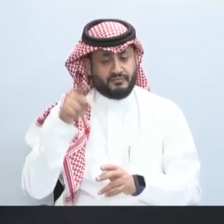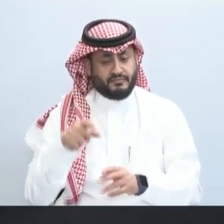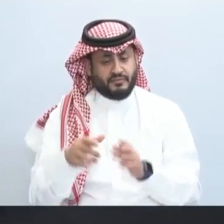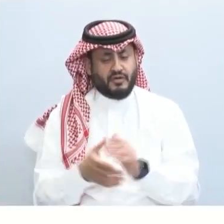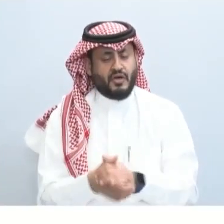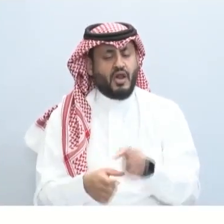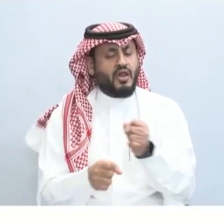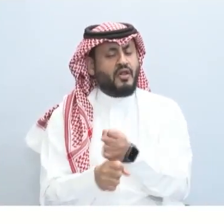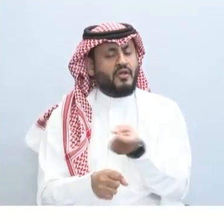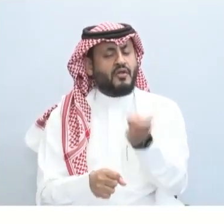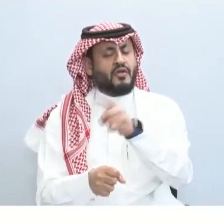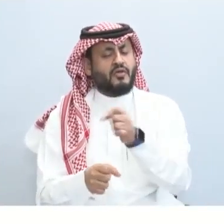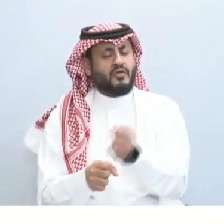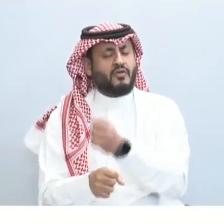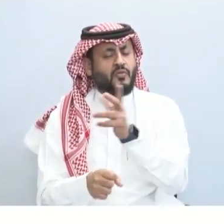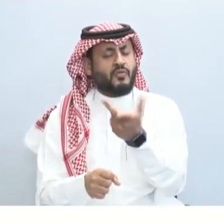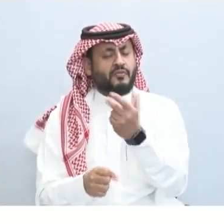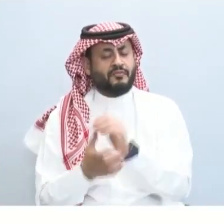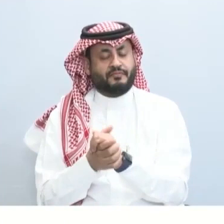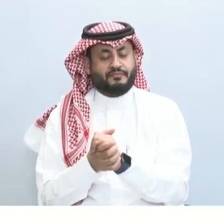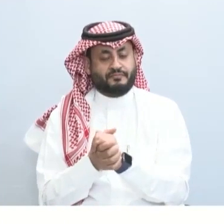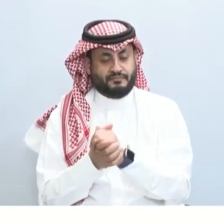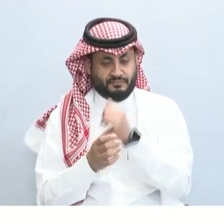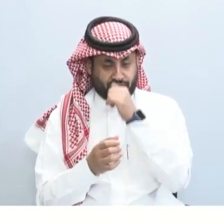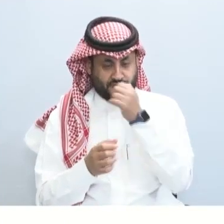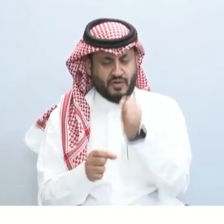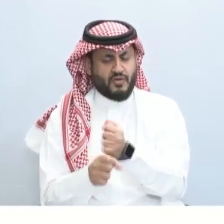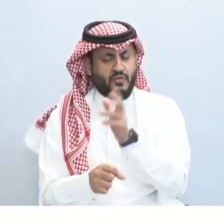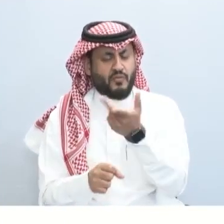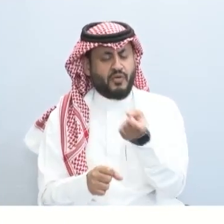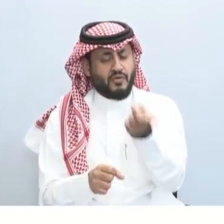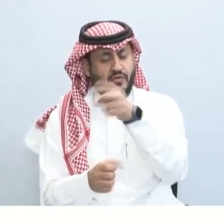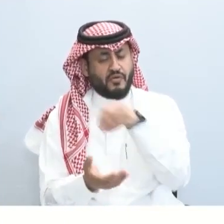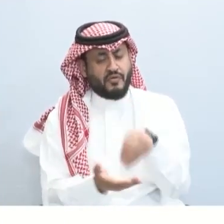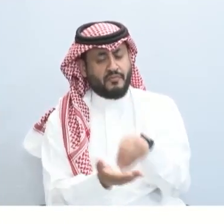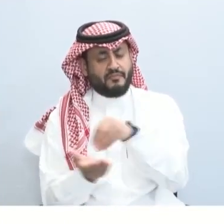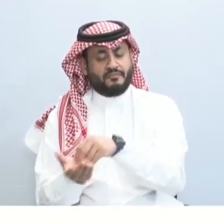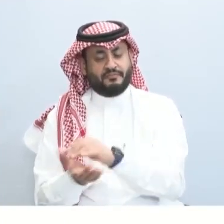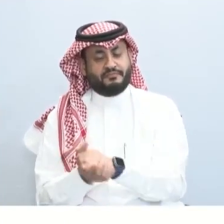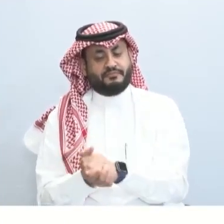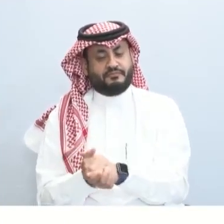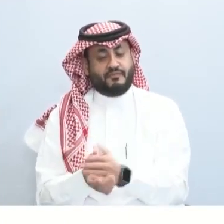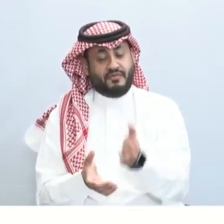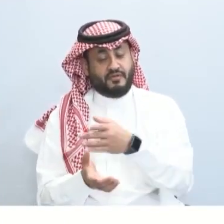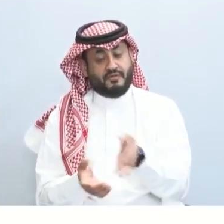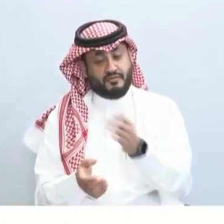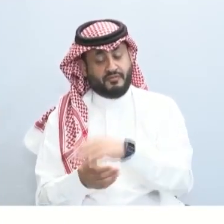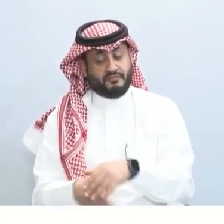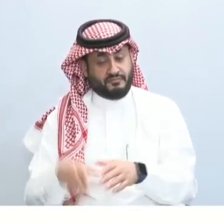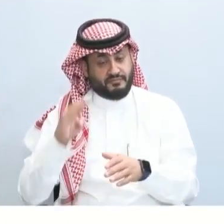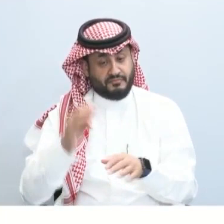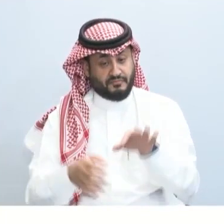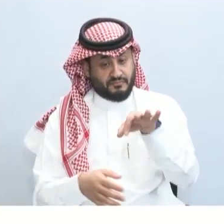is, what are you going to do there? What are you going to do there? Then